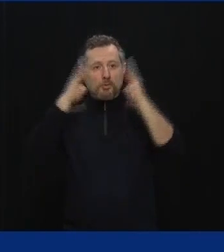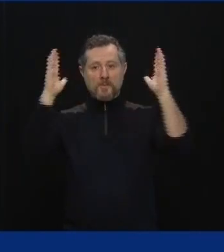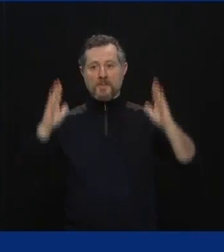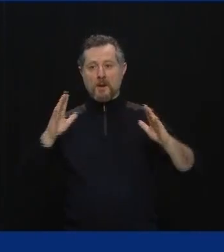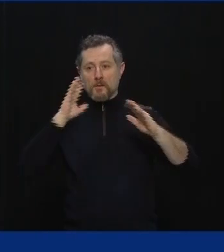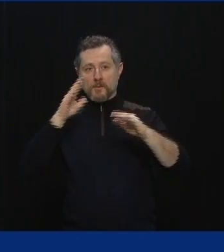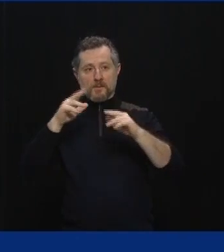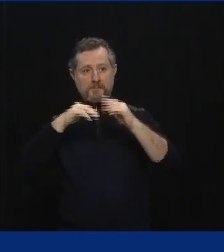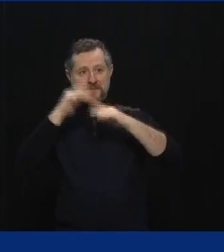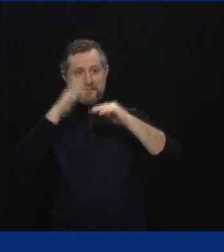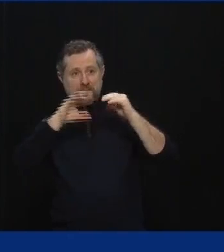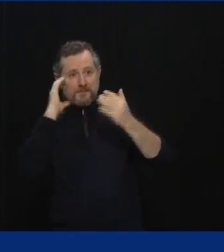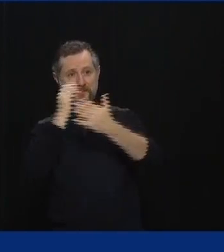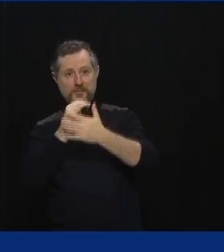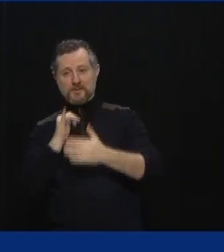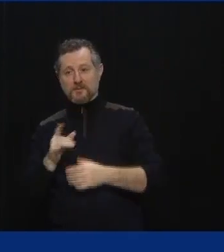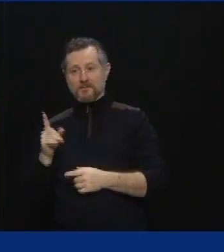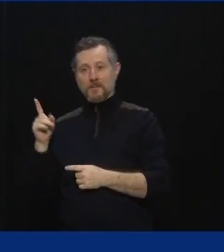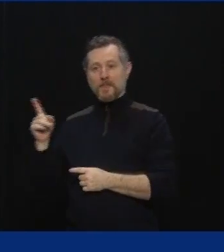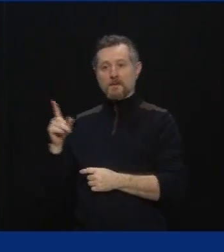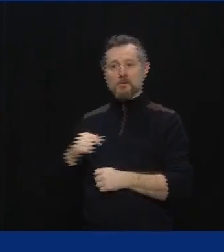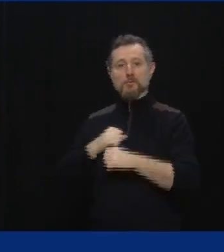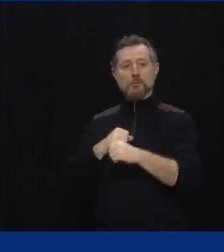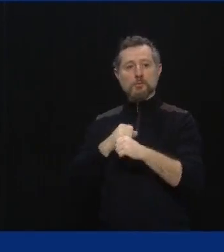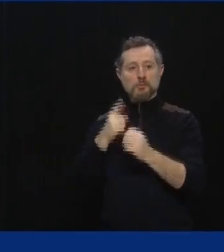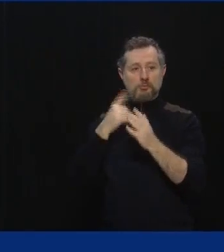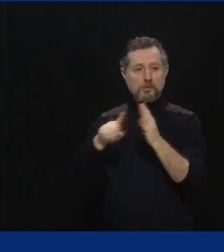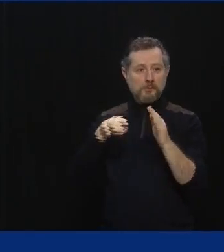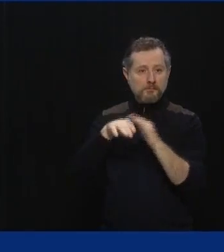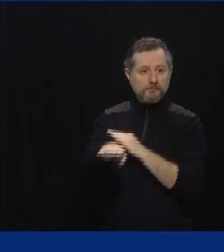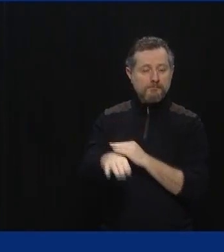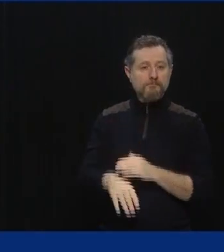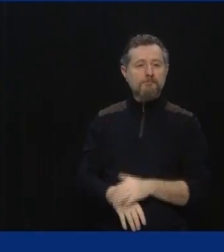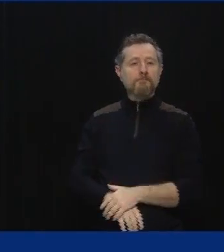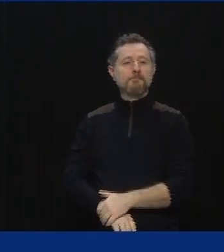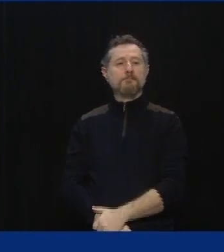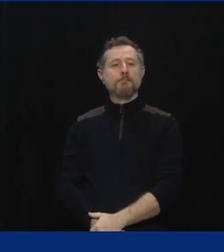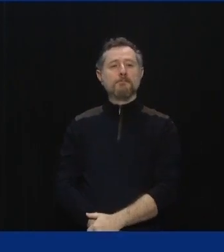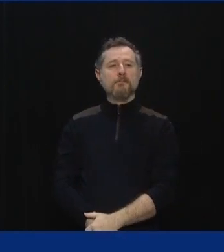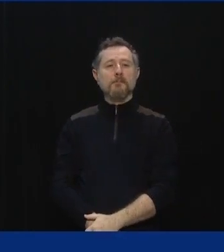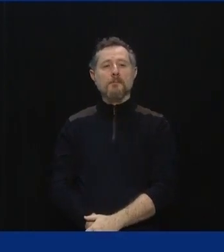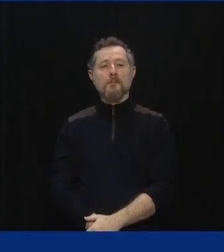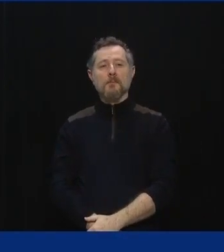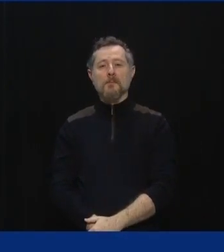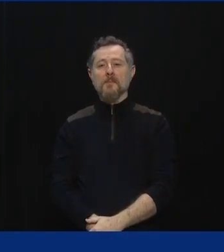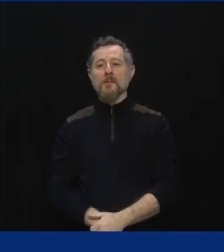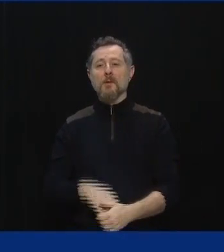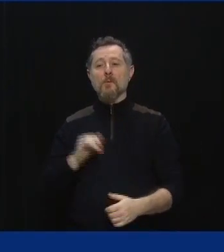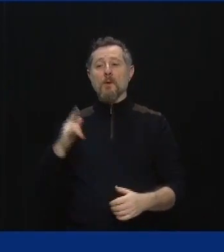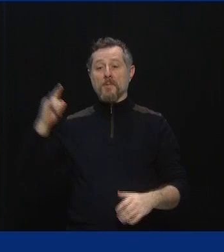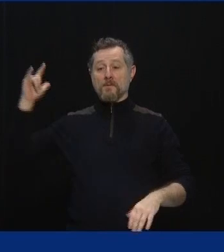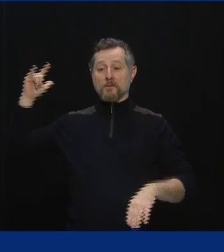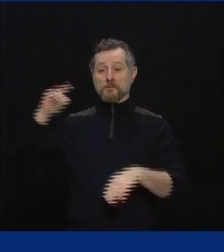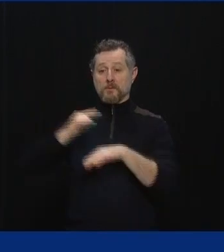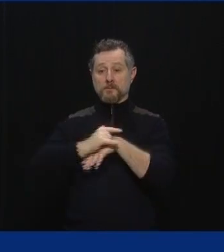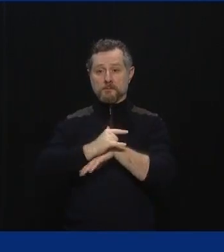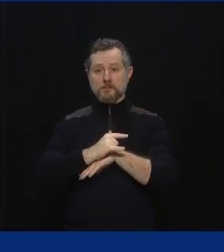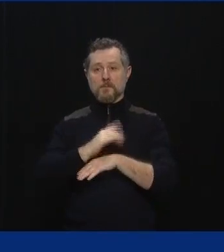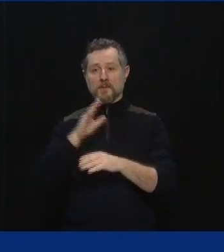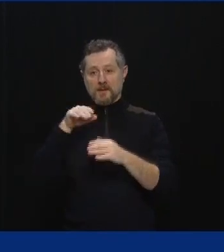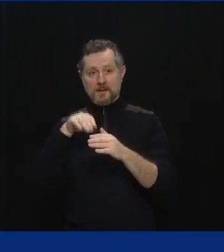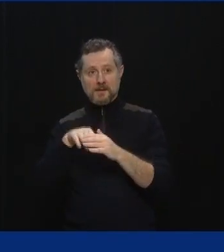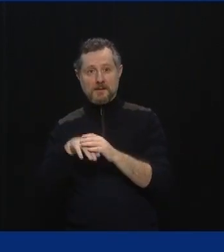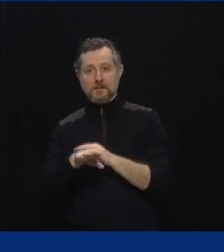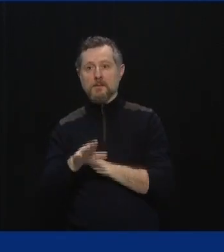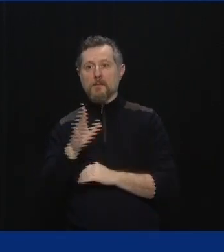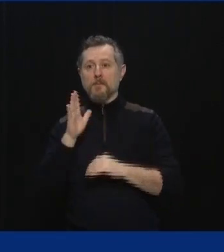just past security and the main passenger area. As you arrive from an international flight, you'll enter a dramatically